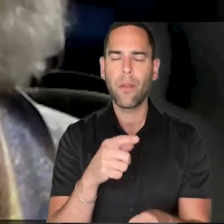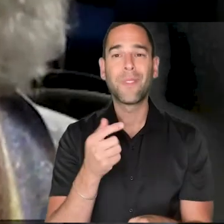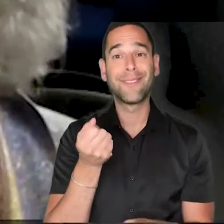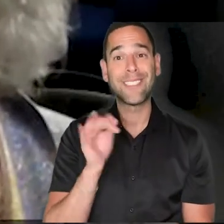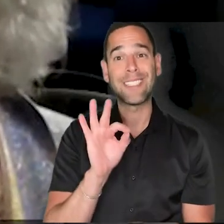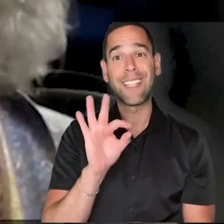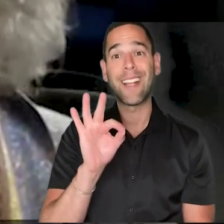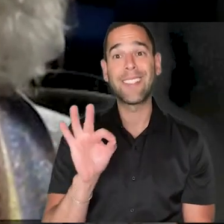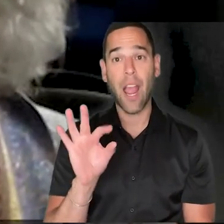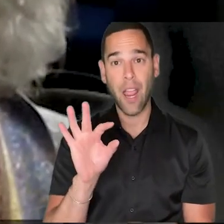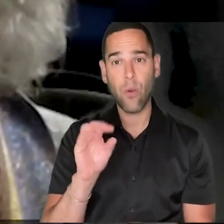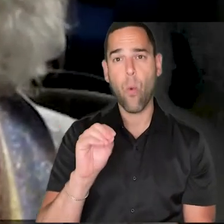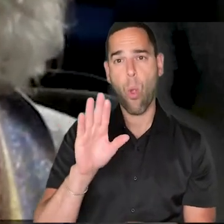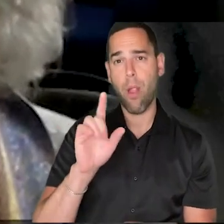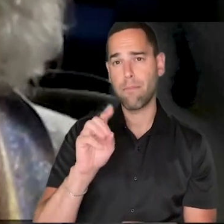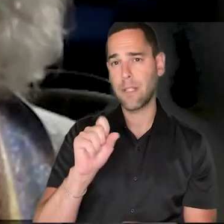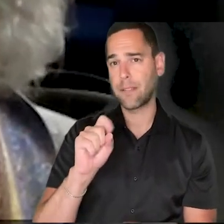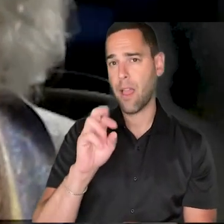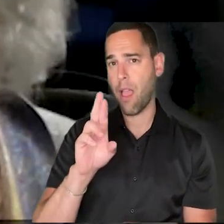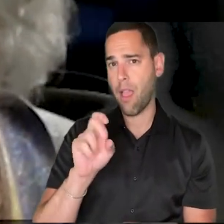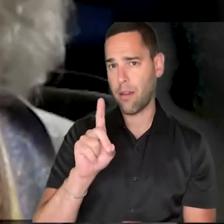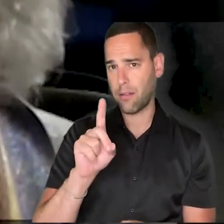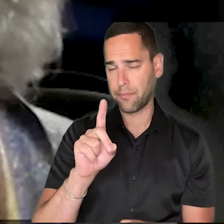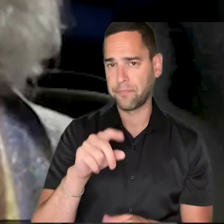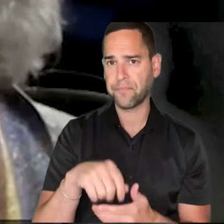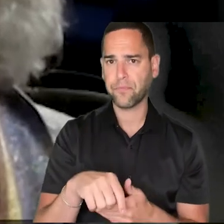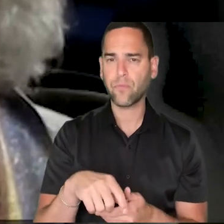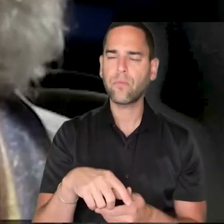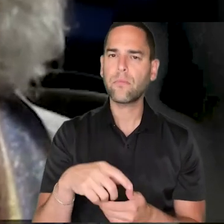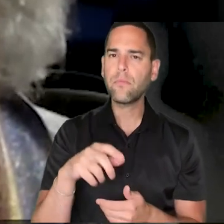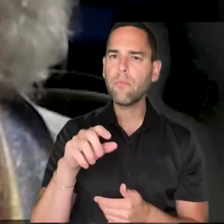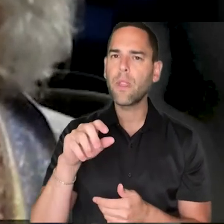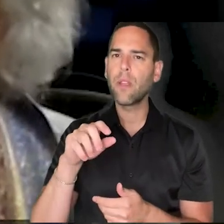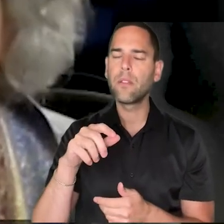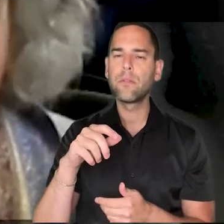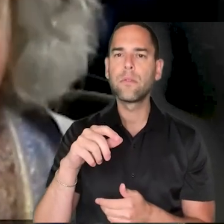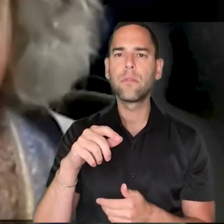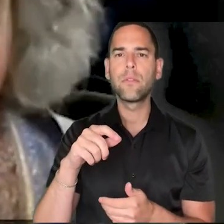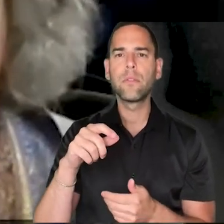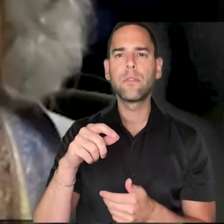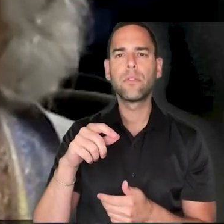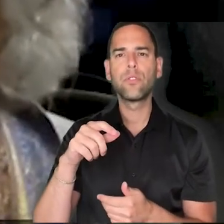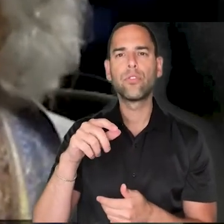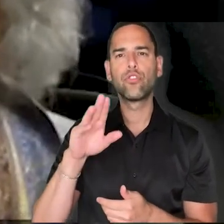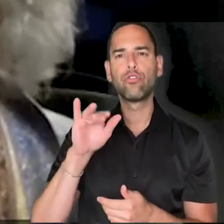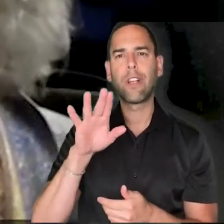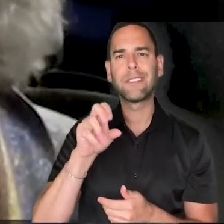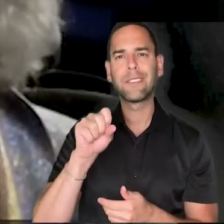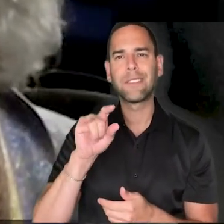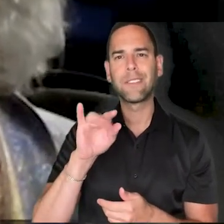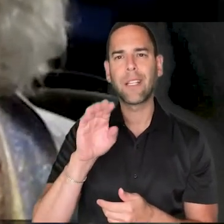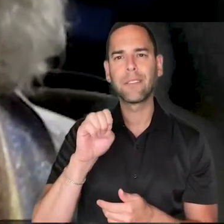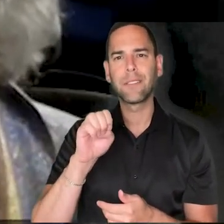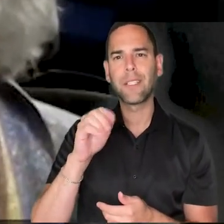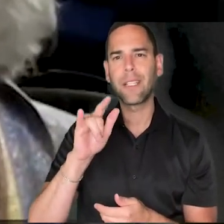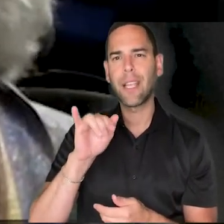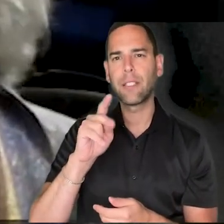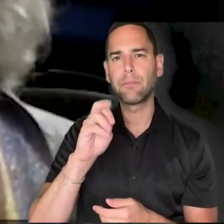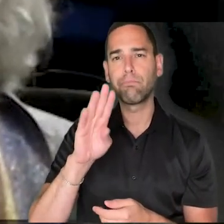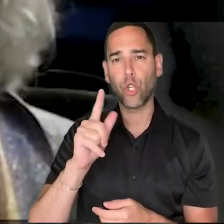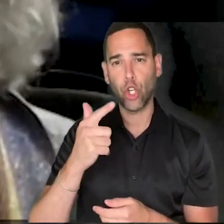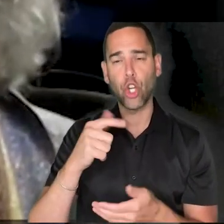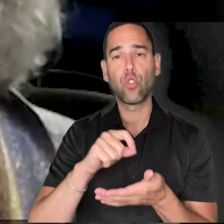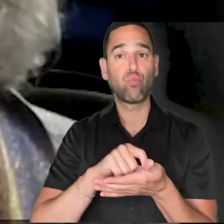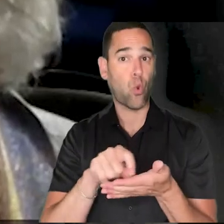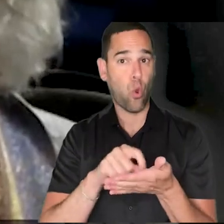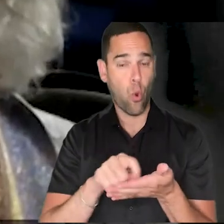was the 1999 Olmstead ruling, that where basically the late Justice Ruth Bader Ginsburg wrote that